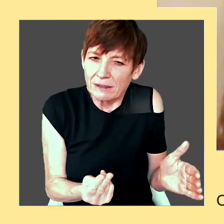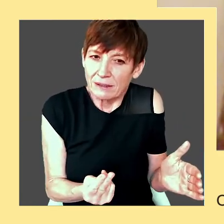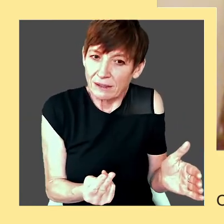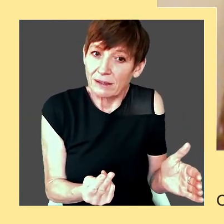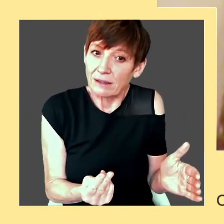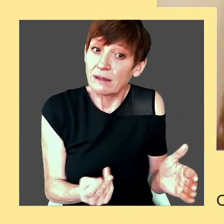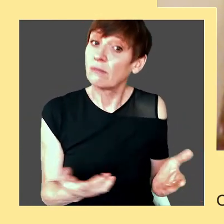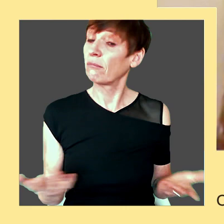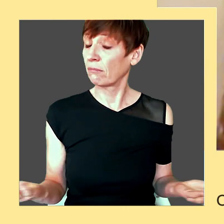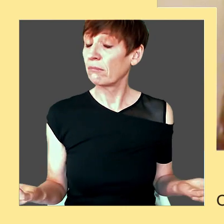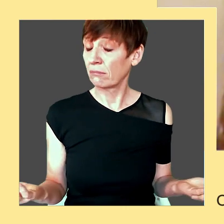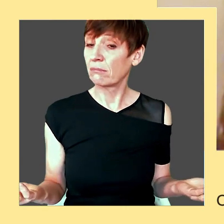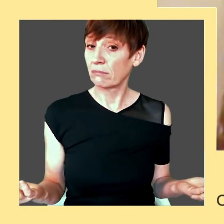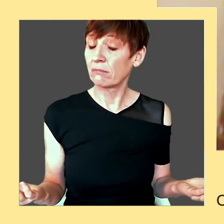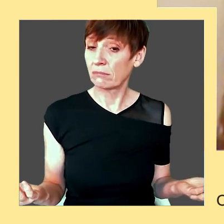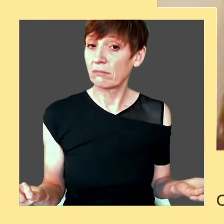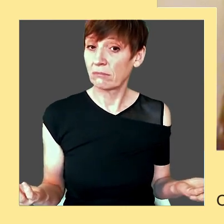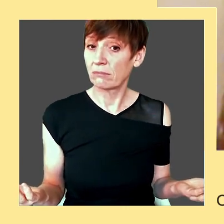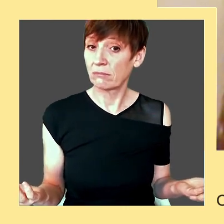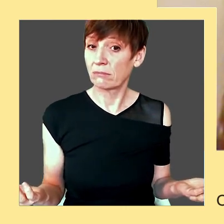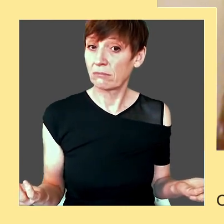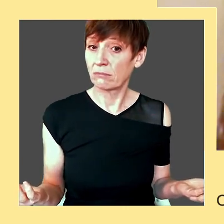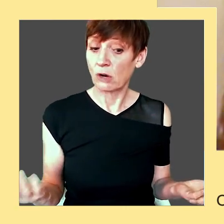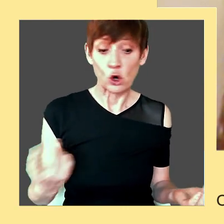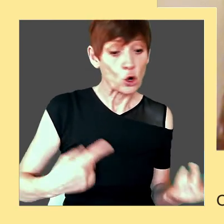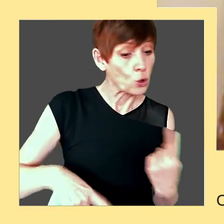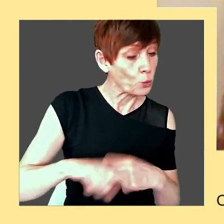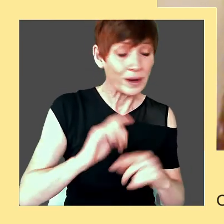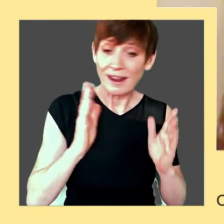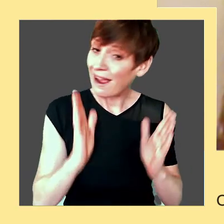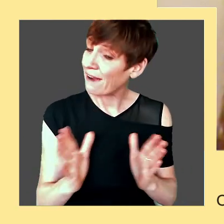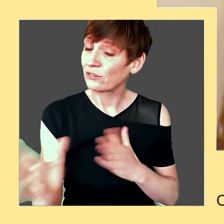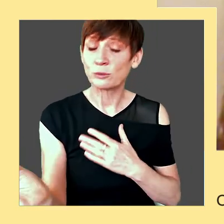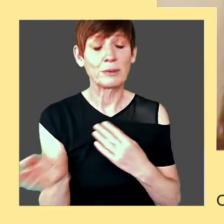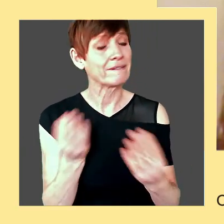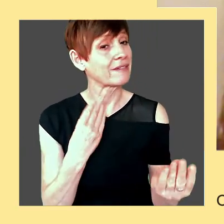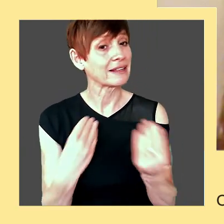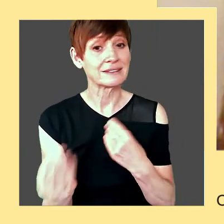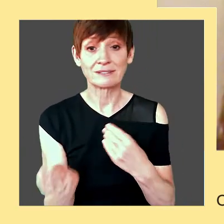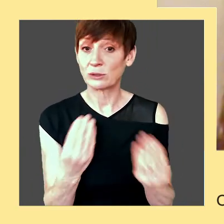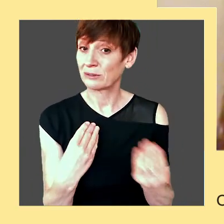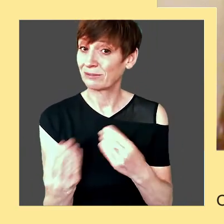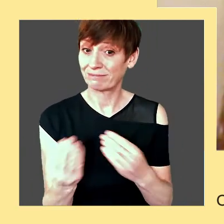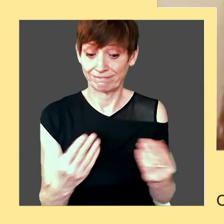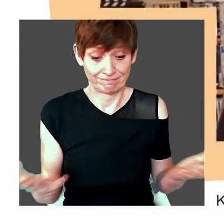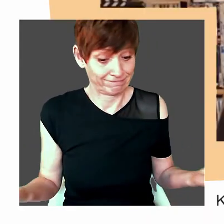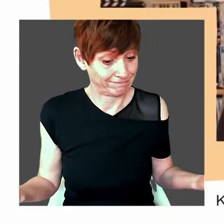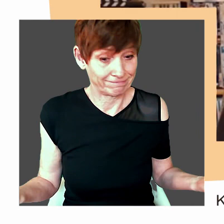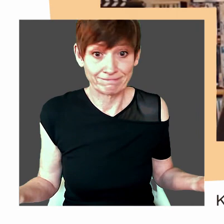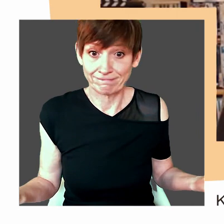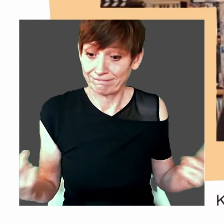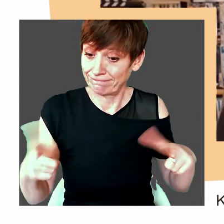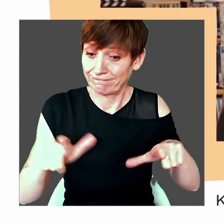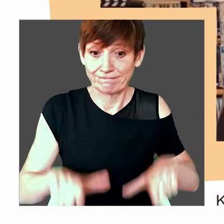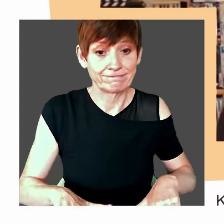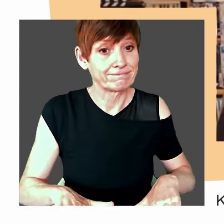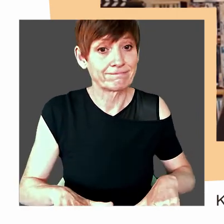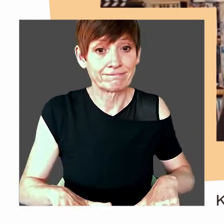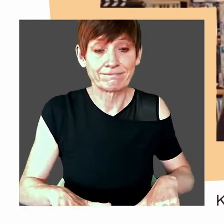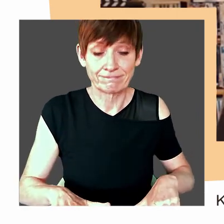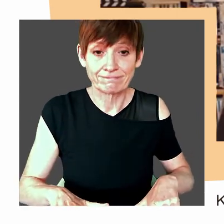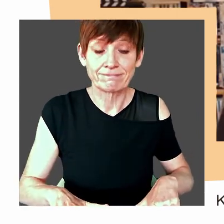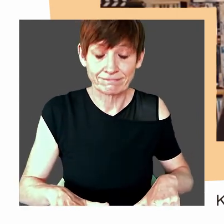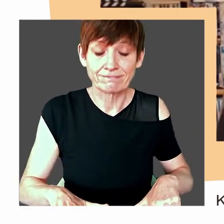another way. And we have to be flexible with the problem we faced, otherwise we have